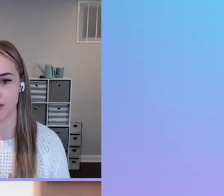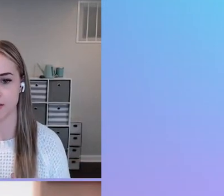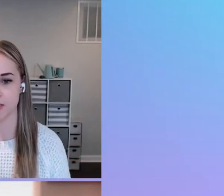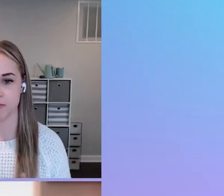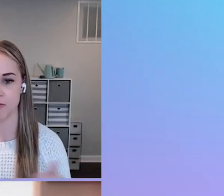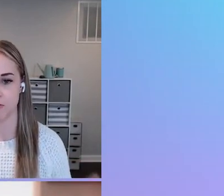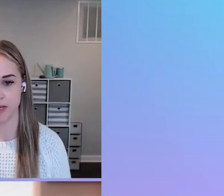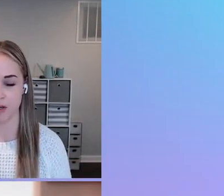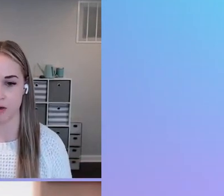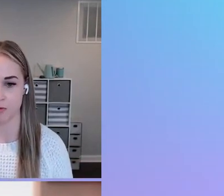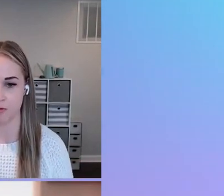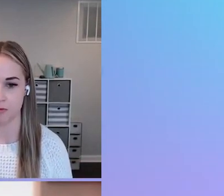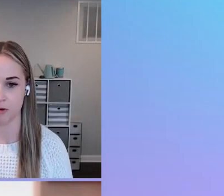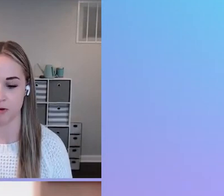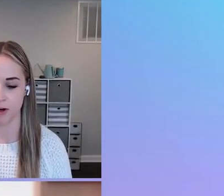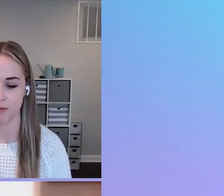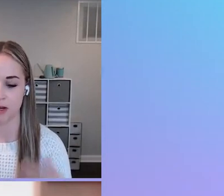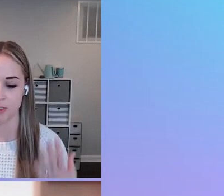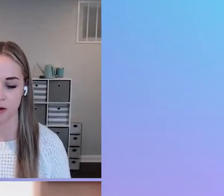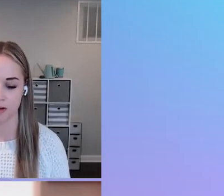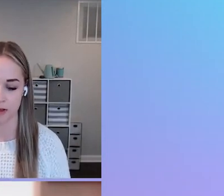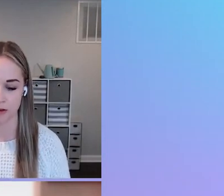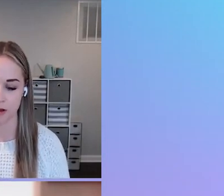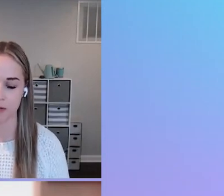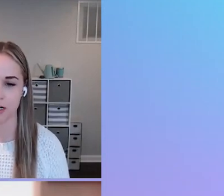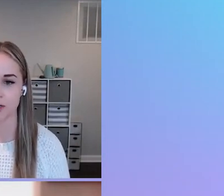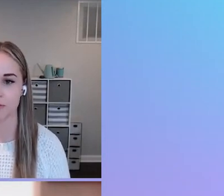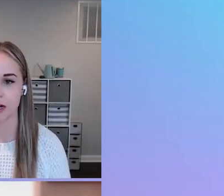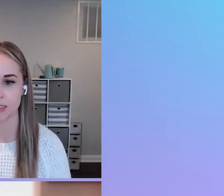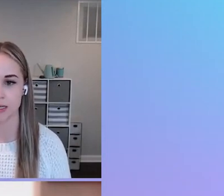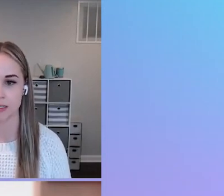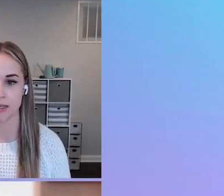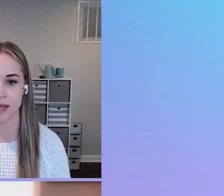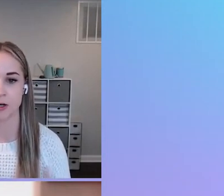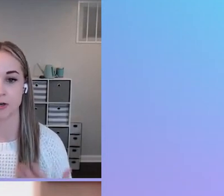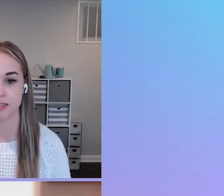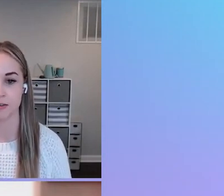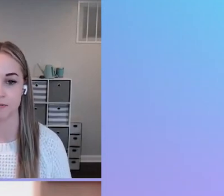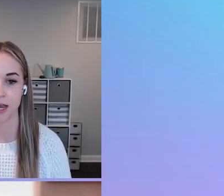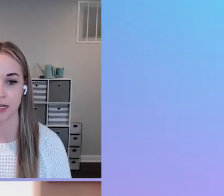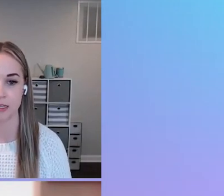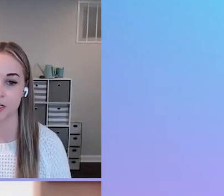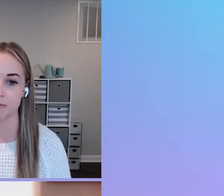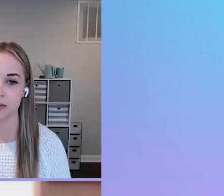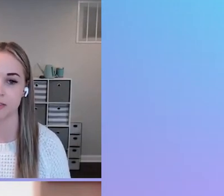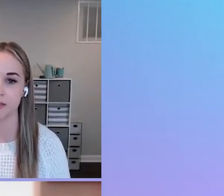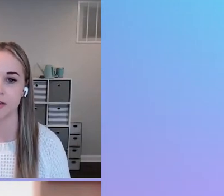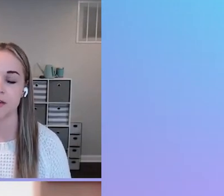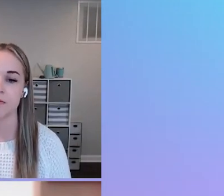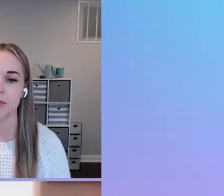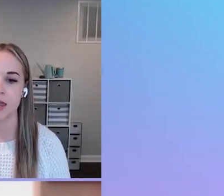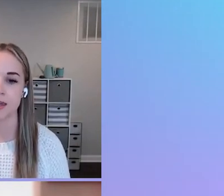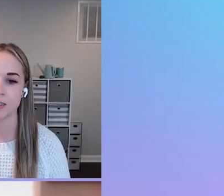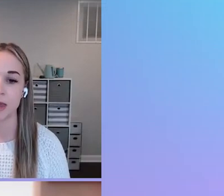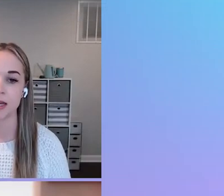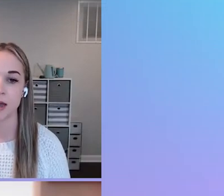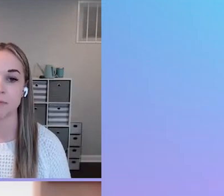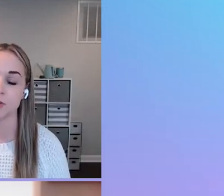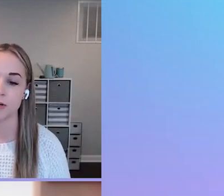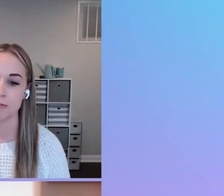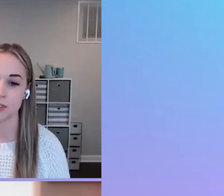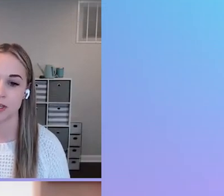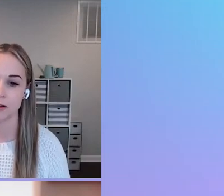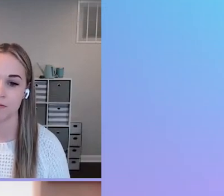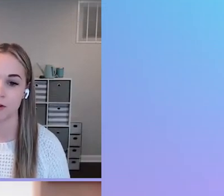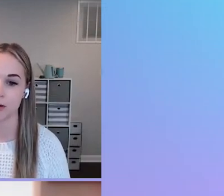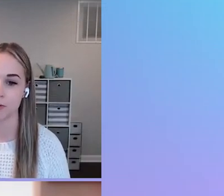nominate champions before they can go through the program. And as part of that nomination process, they agree to the fact that champions may spend up